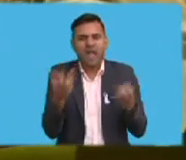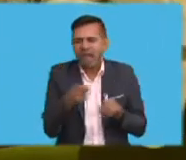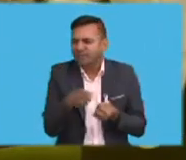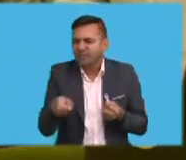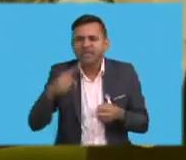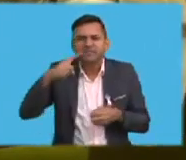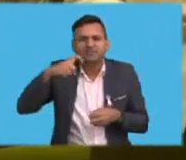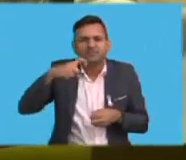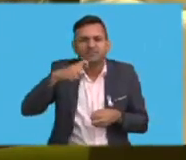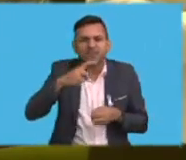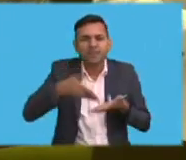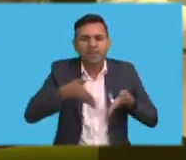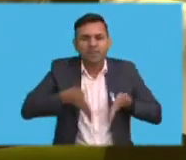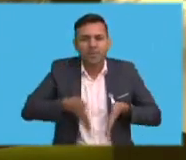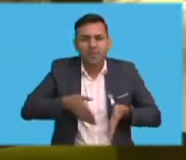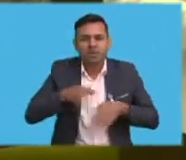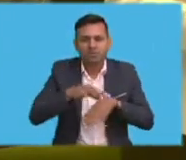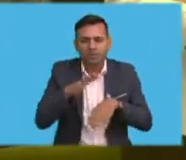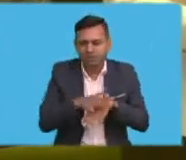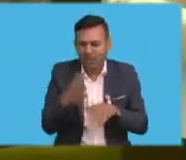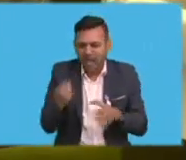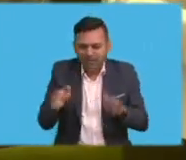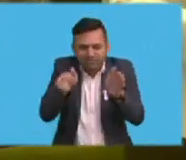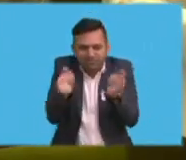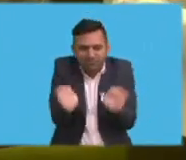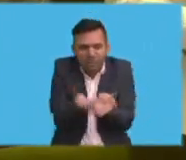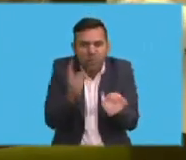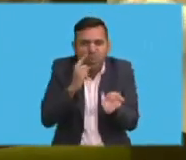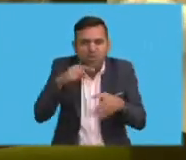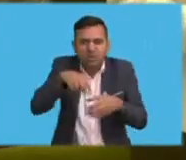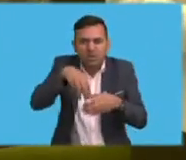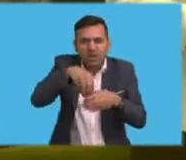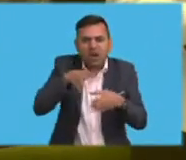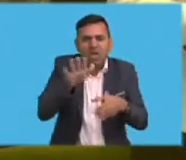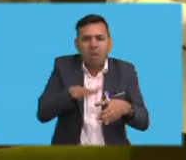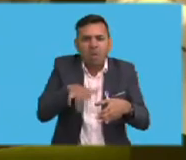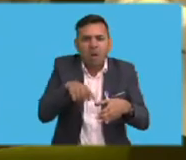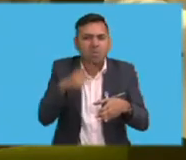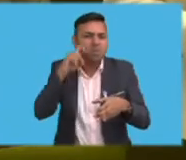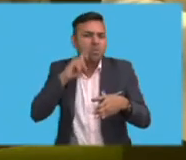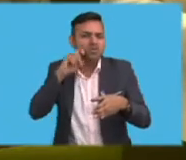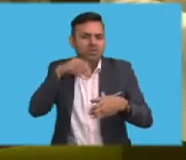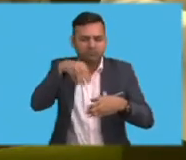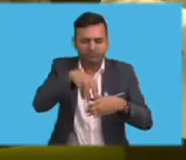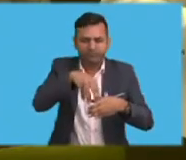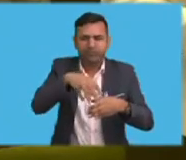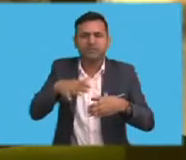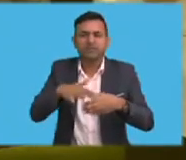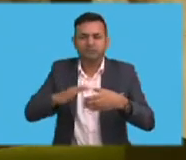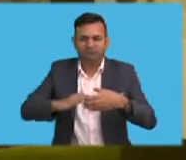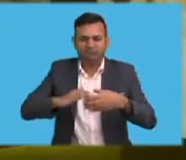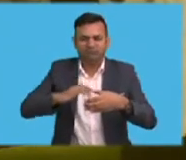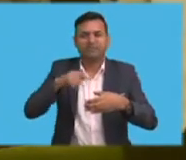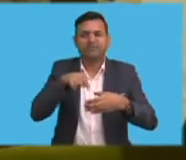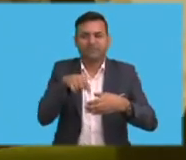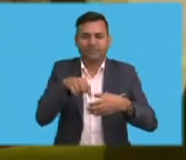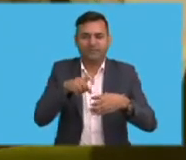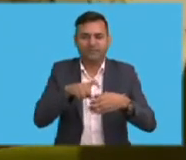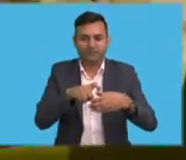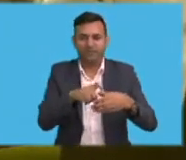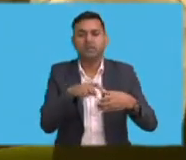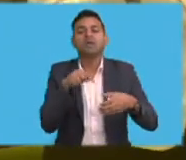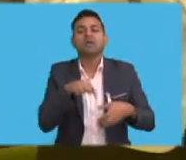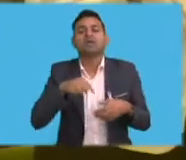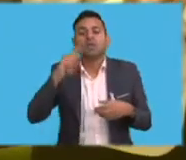sure you all know, in empty tins, tires, flower vases, clogged drains and gutters. And I've been told that even a